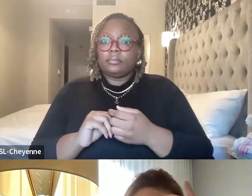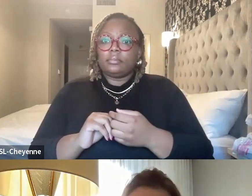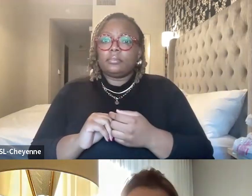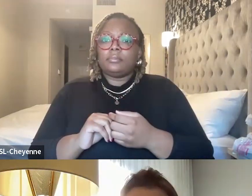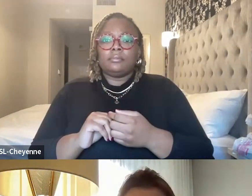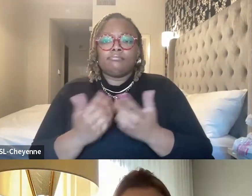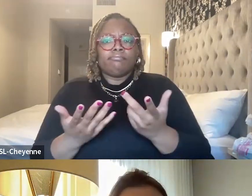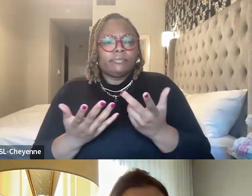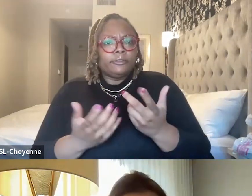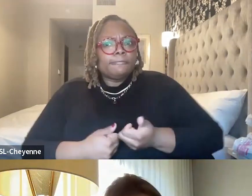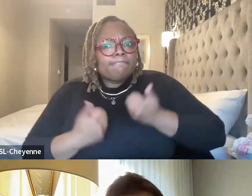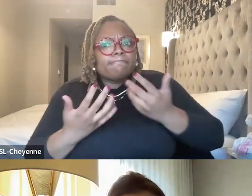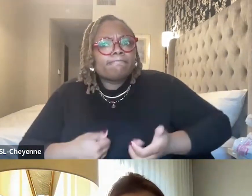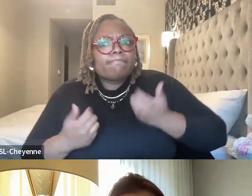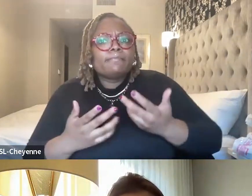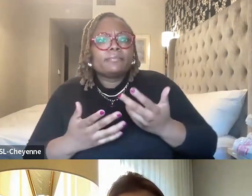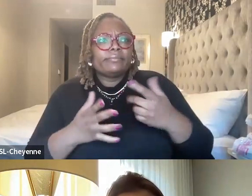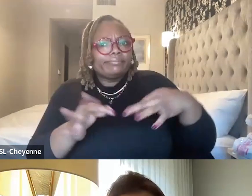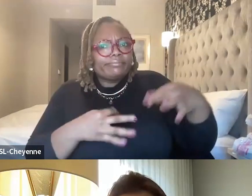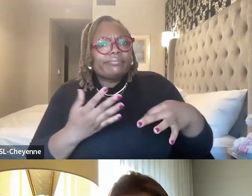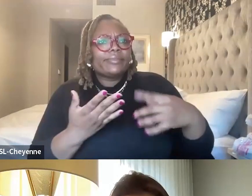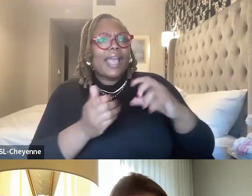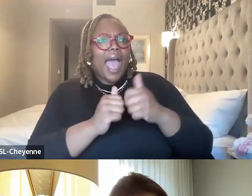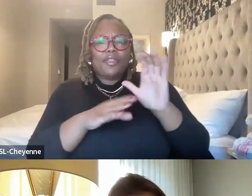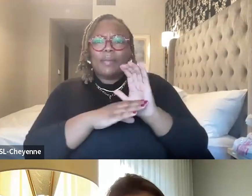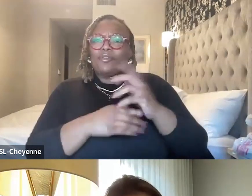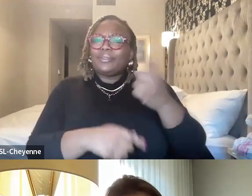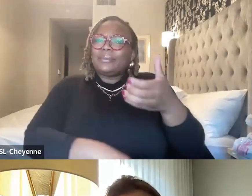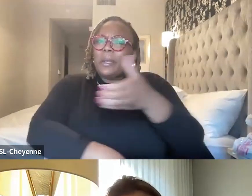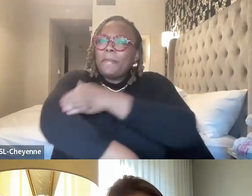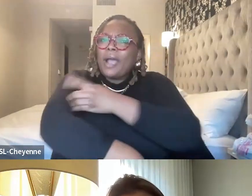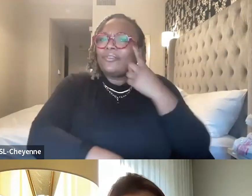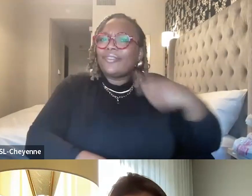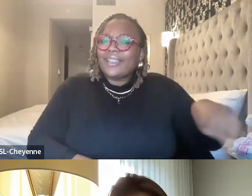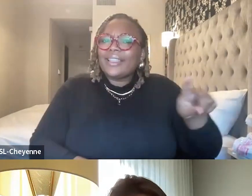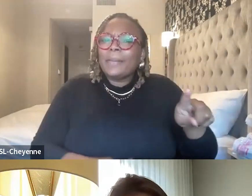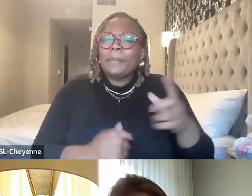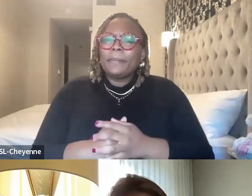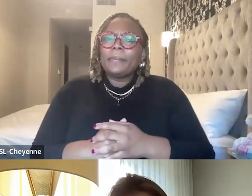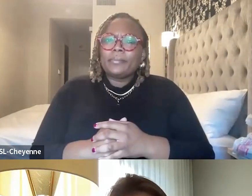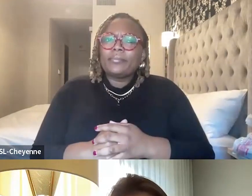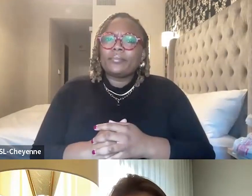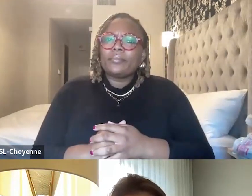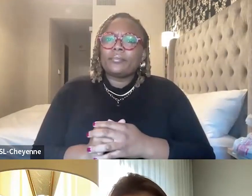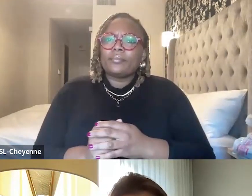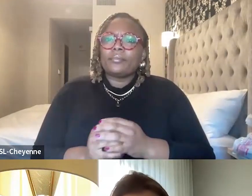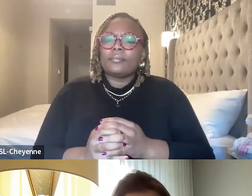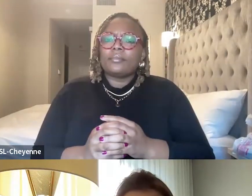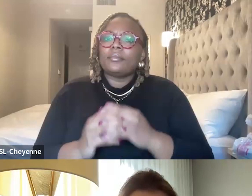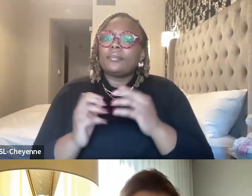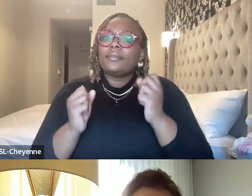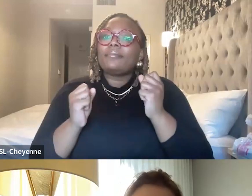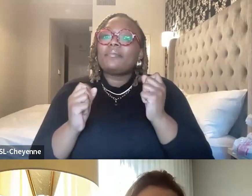to say how the movie was something powerful to yes, and